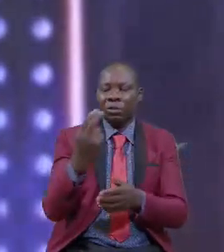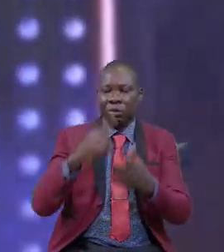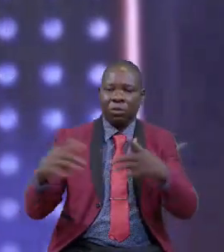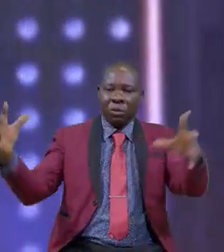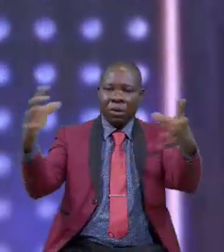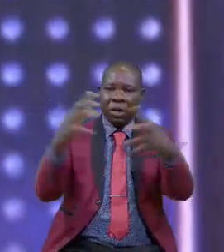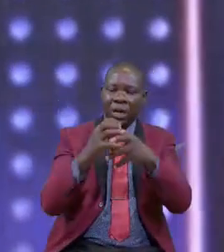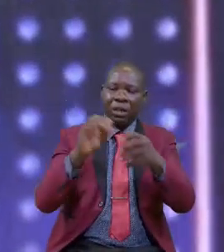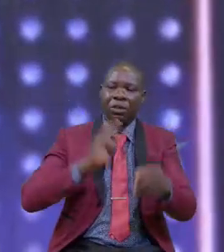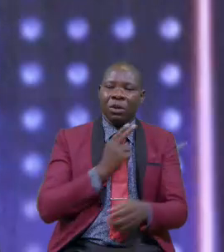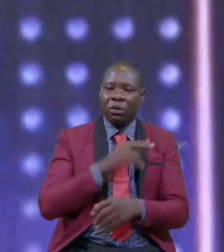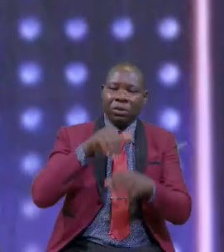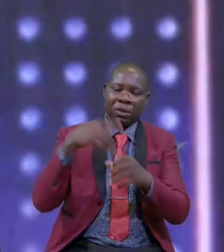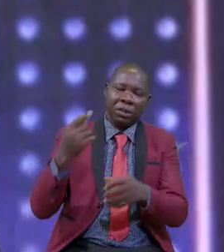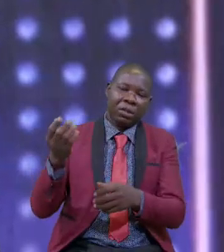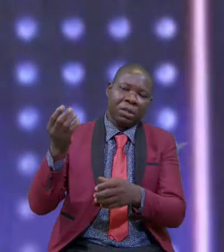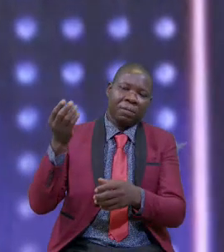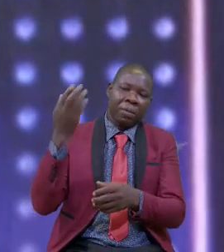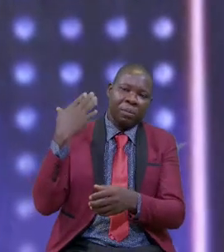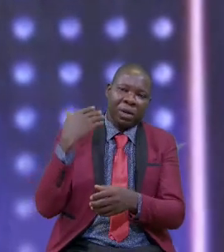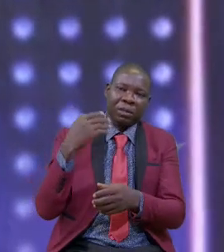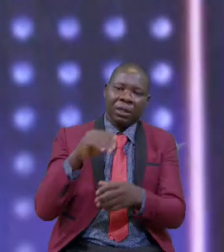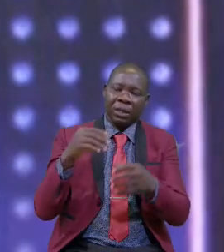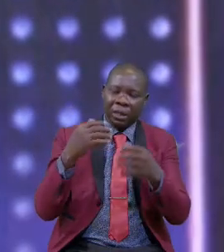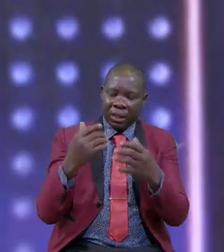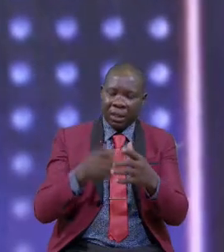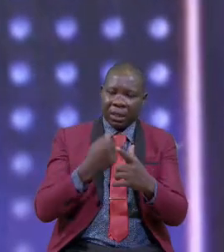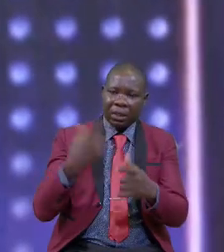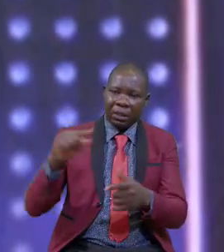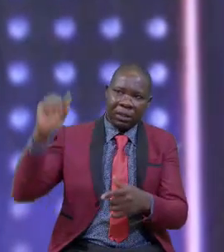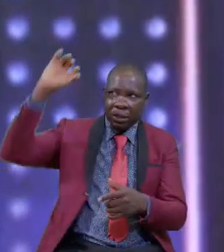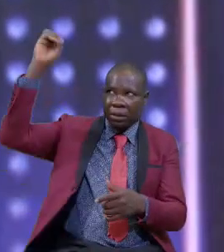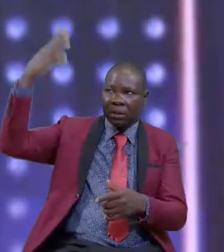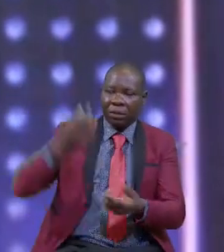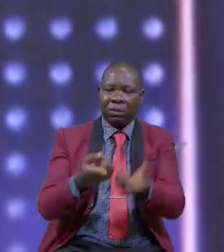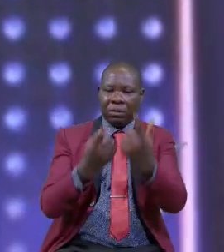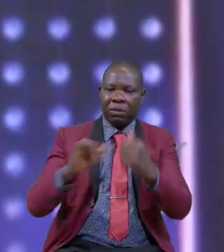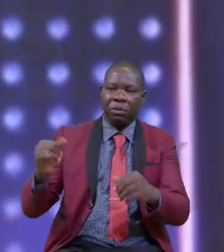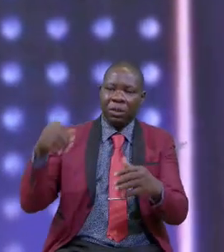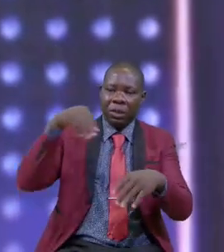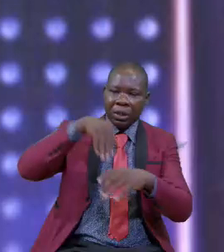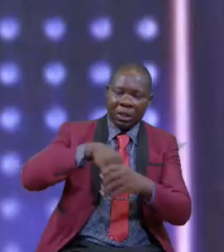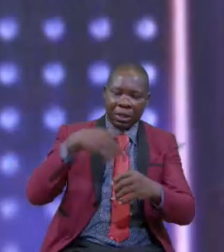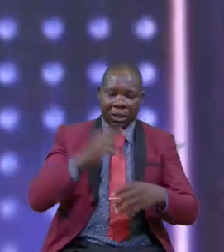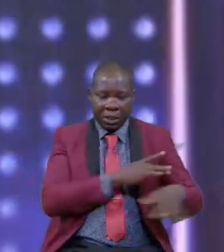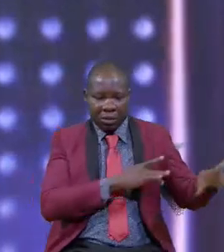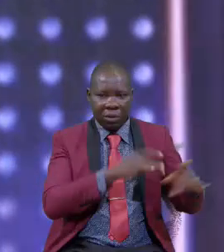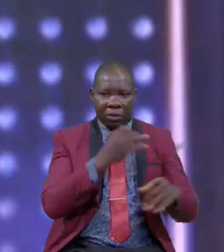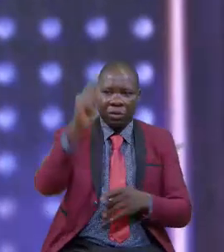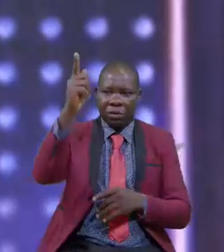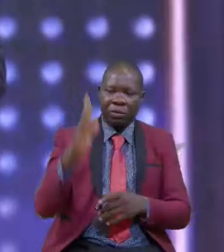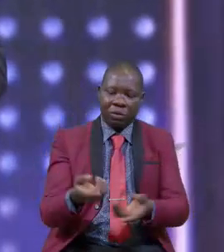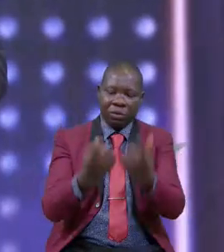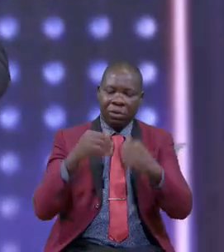So he says, the grace coming in and the mercy of God coming in and the enablement